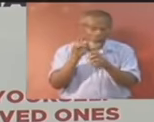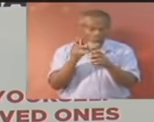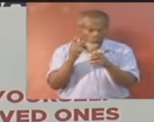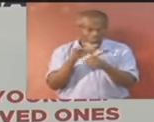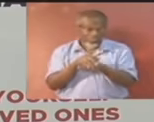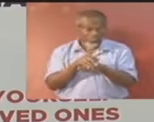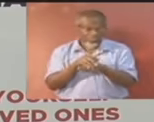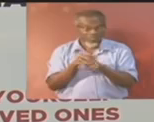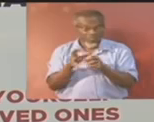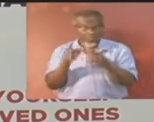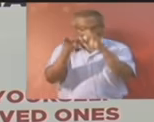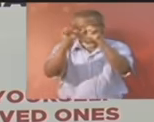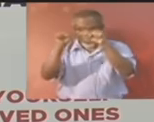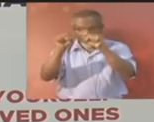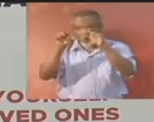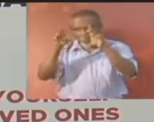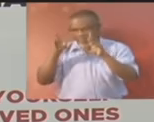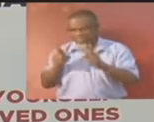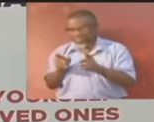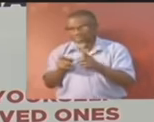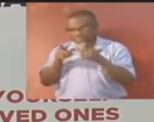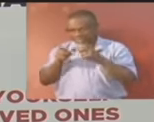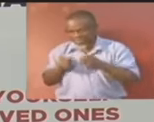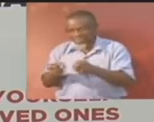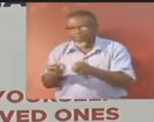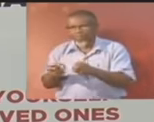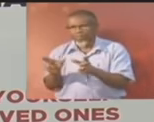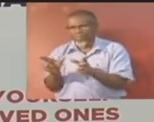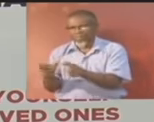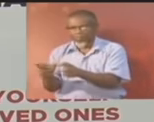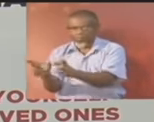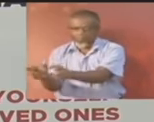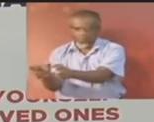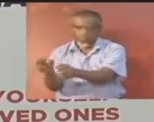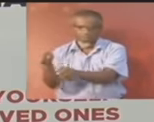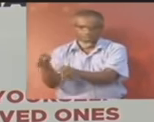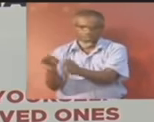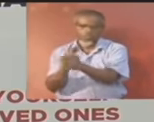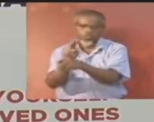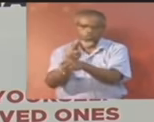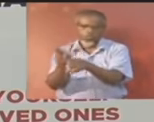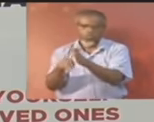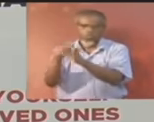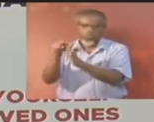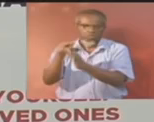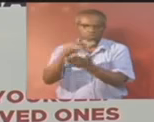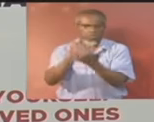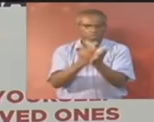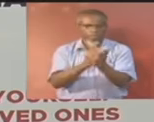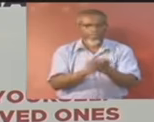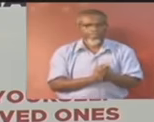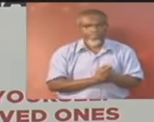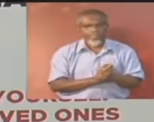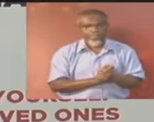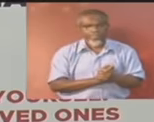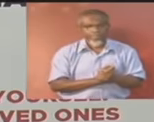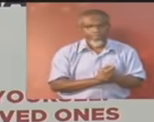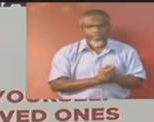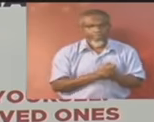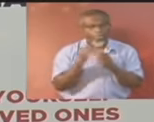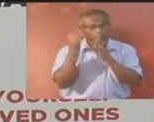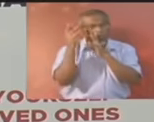cooperative and continue to support the system at all levels. So Nadine, I hope this answers your question